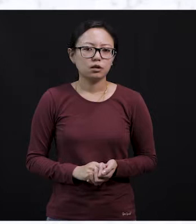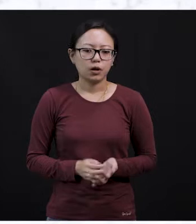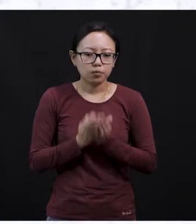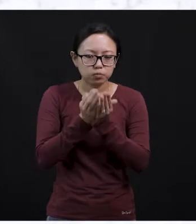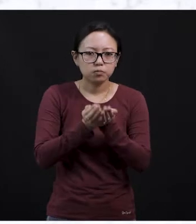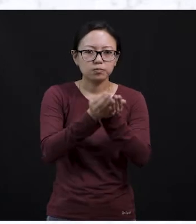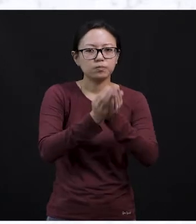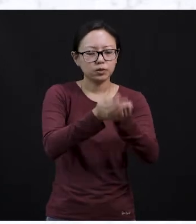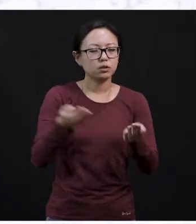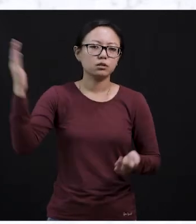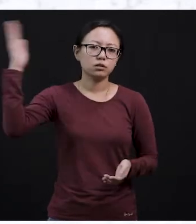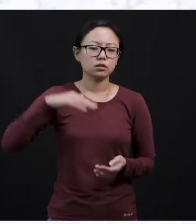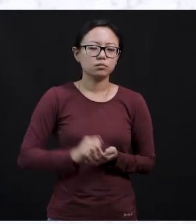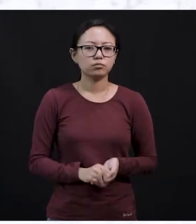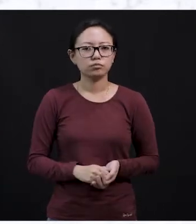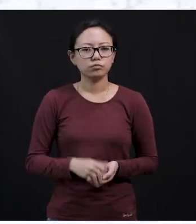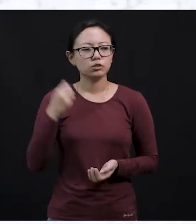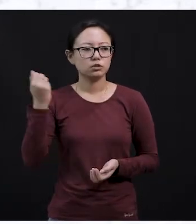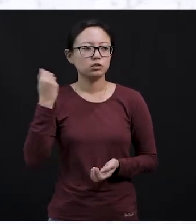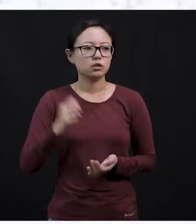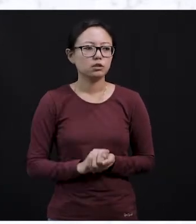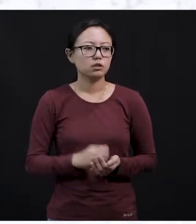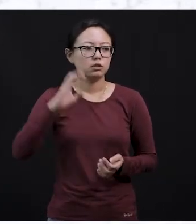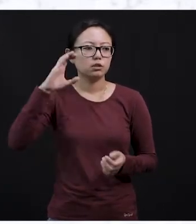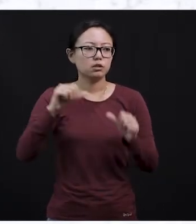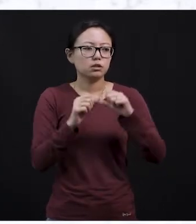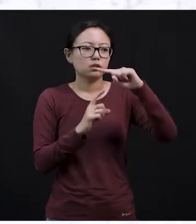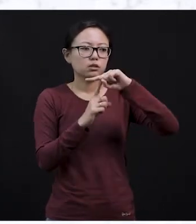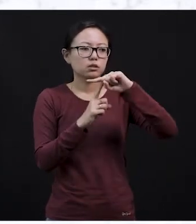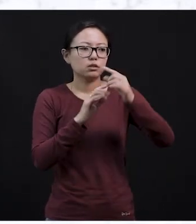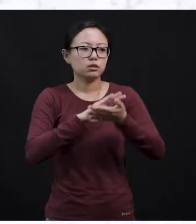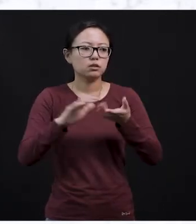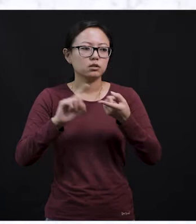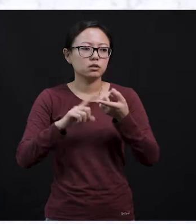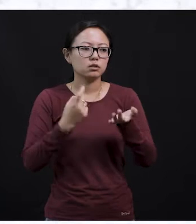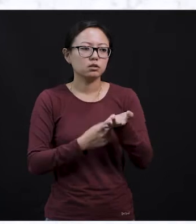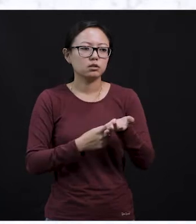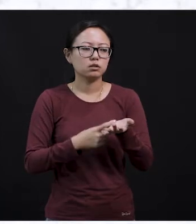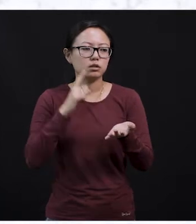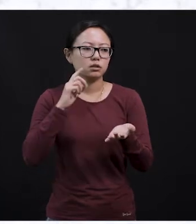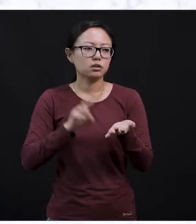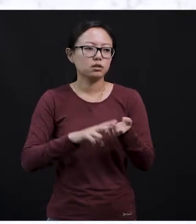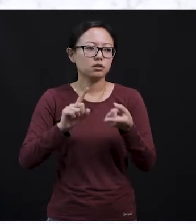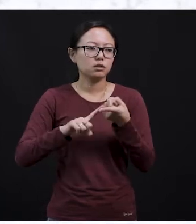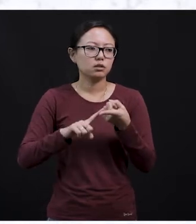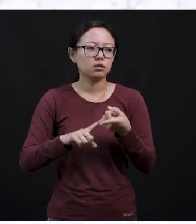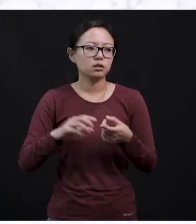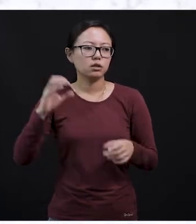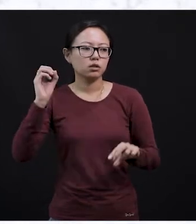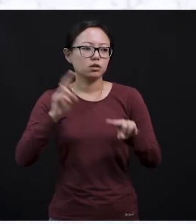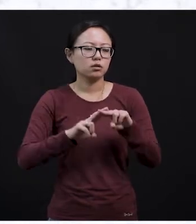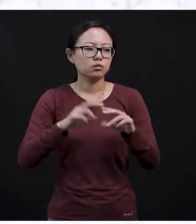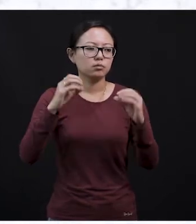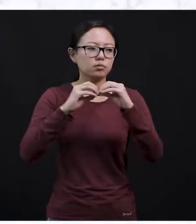to Charles II of England, but as a part of a marriage dowry. Then in